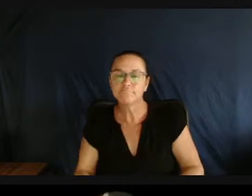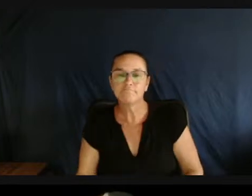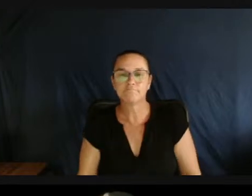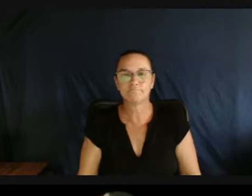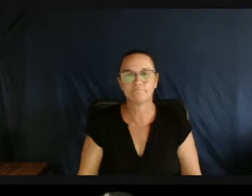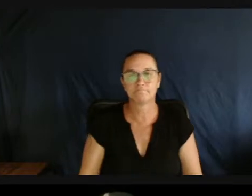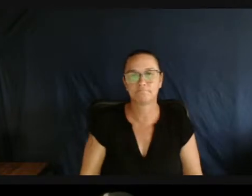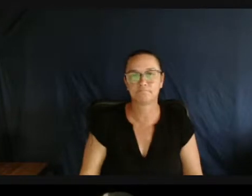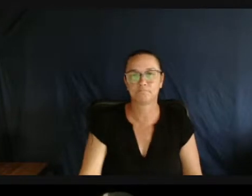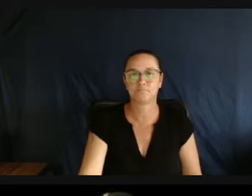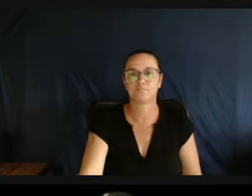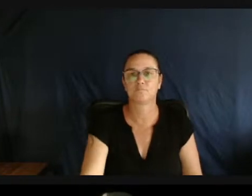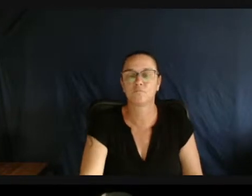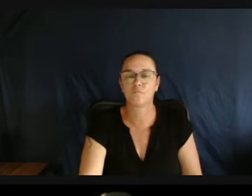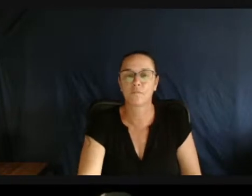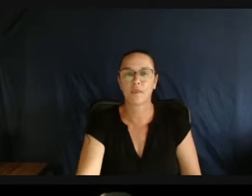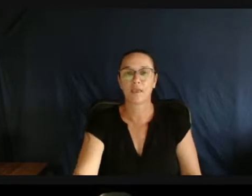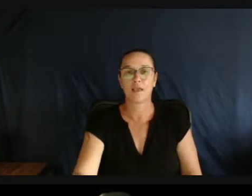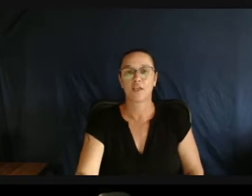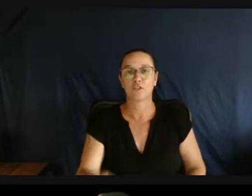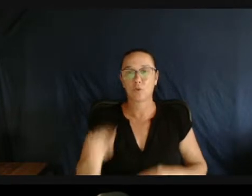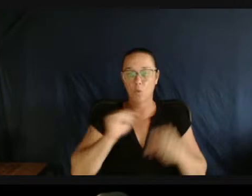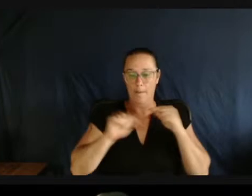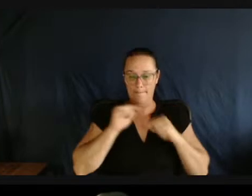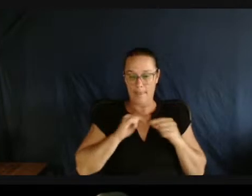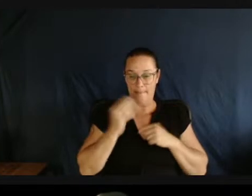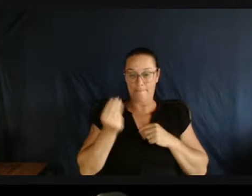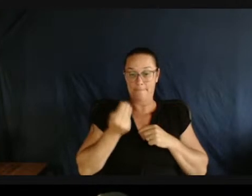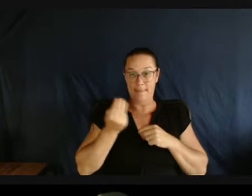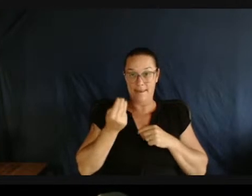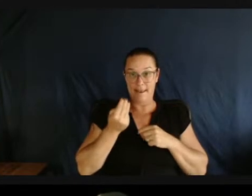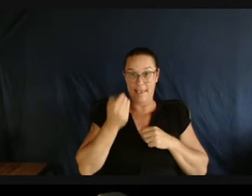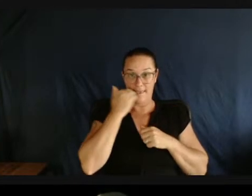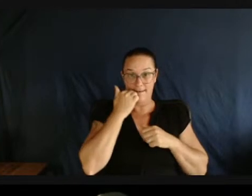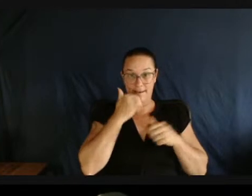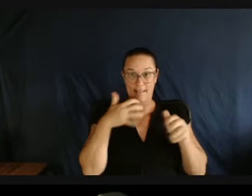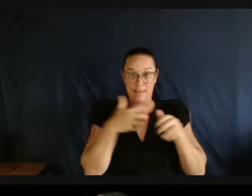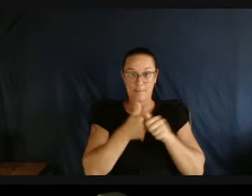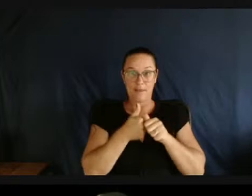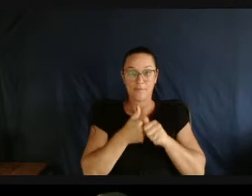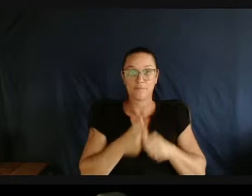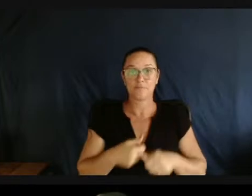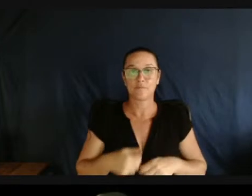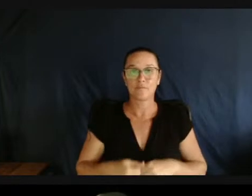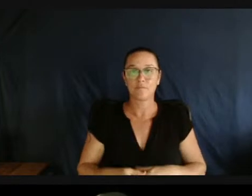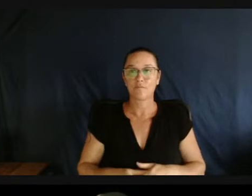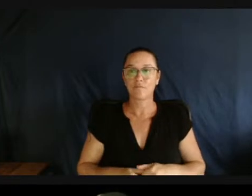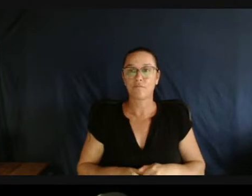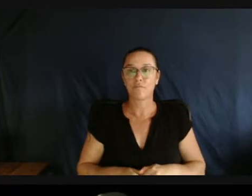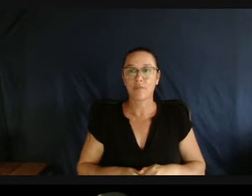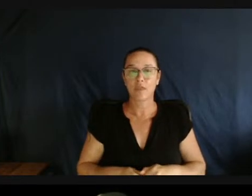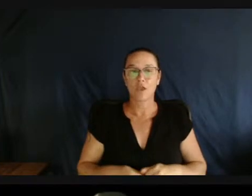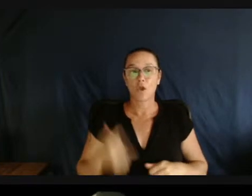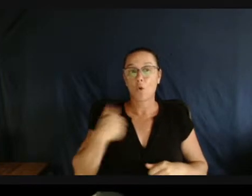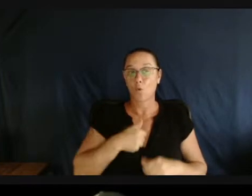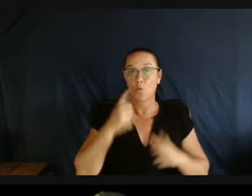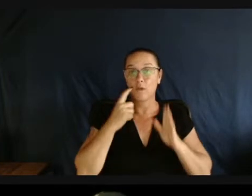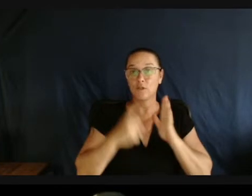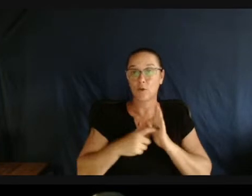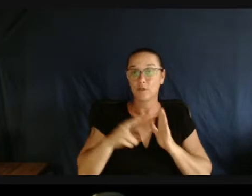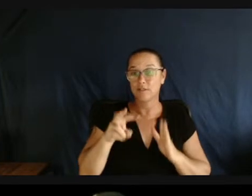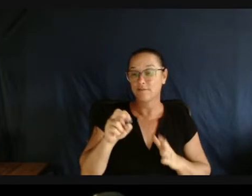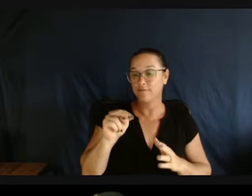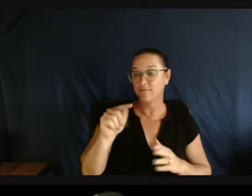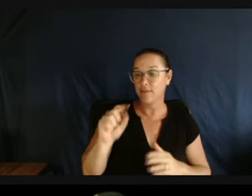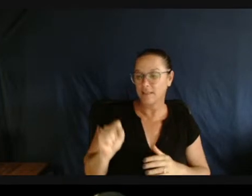Going back to Monday's daily update. Following the previous update, we were noting that the vents looked like they